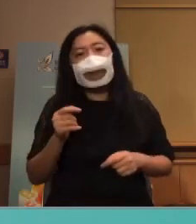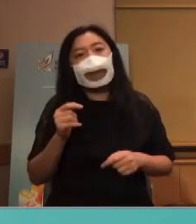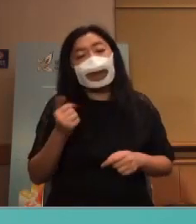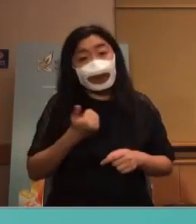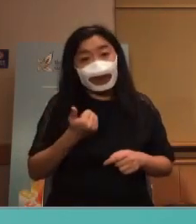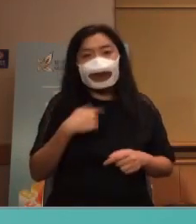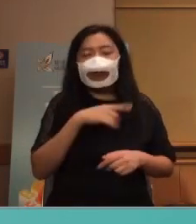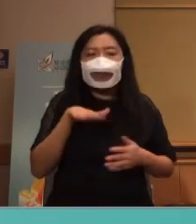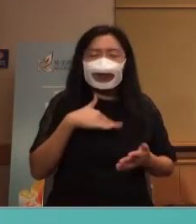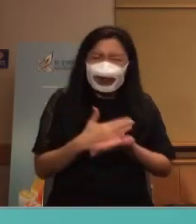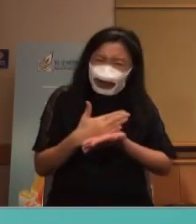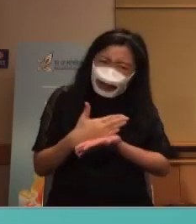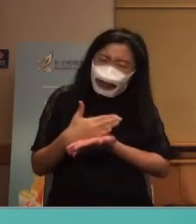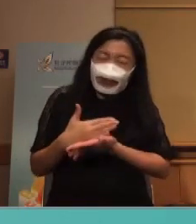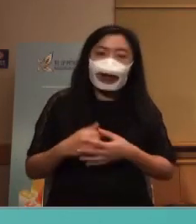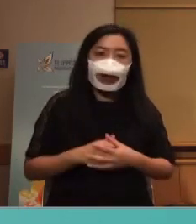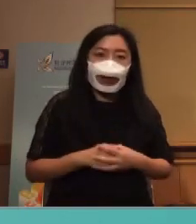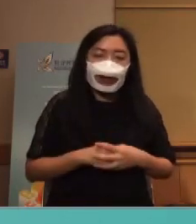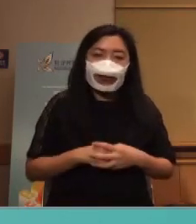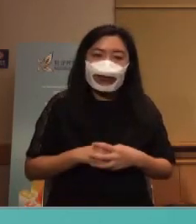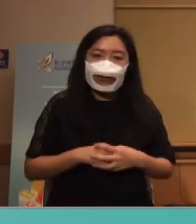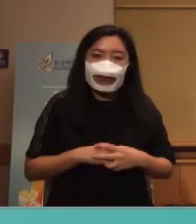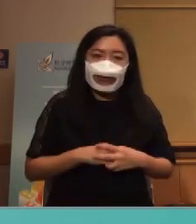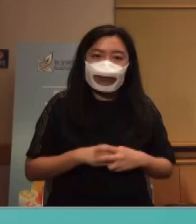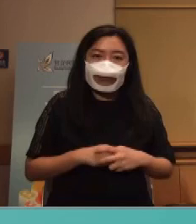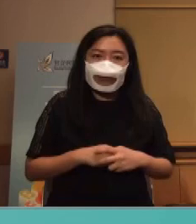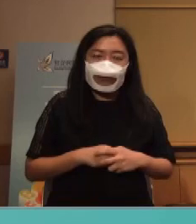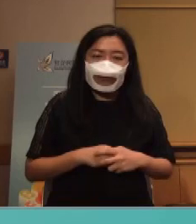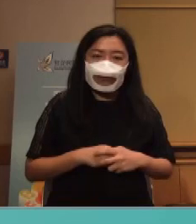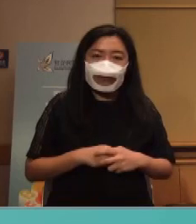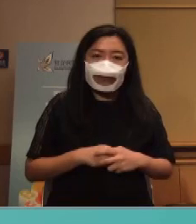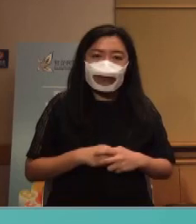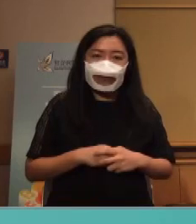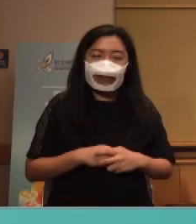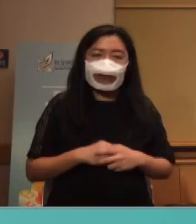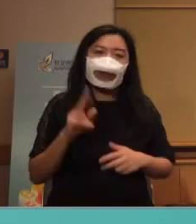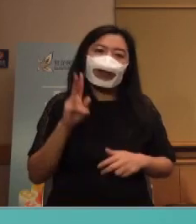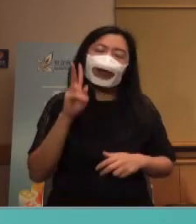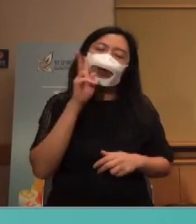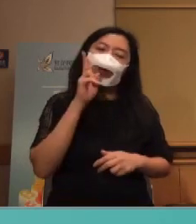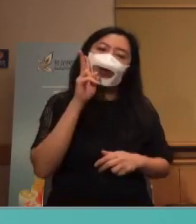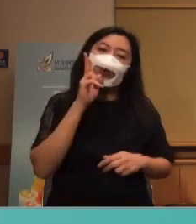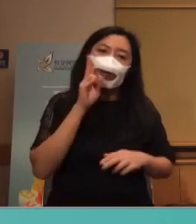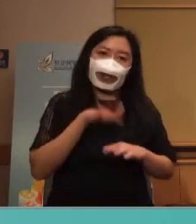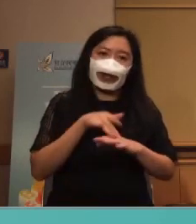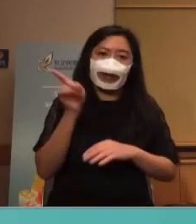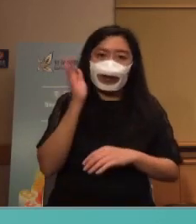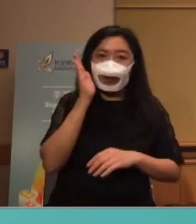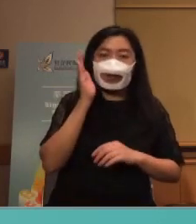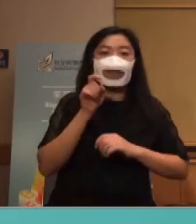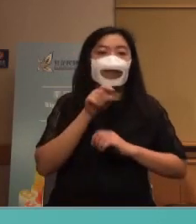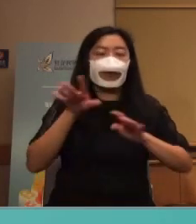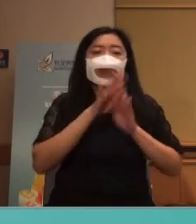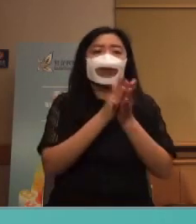that all these things are just the tools. It's not like, it depends on how you use it. So I wouldn't say